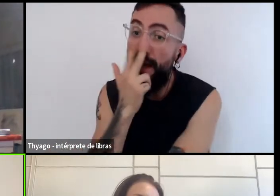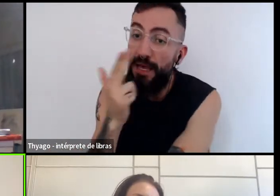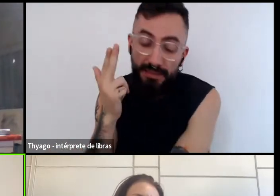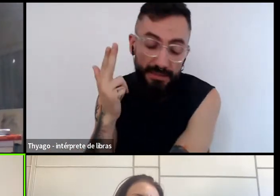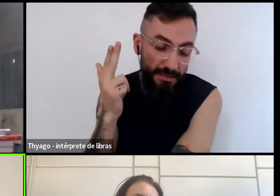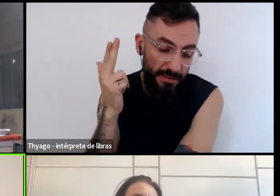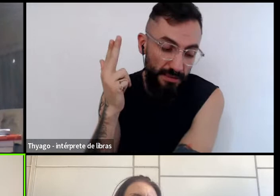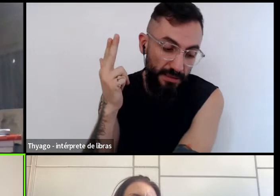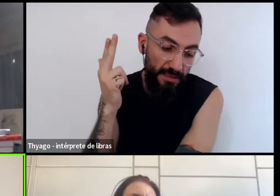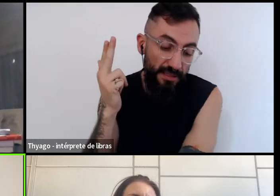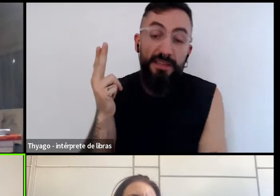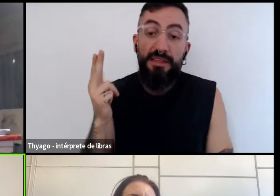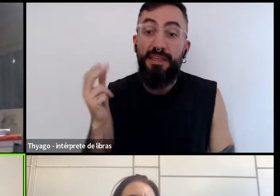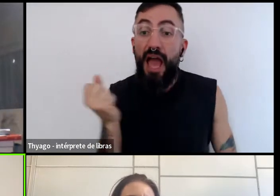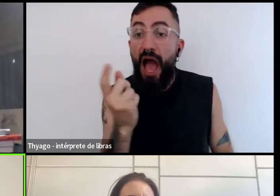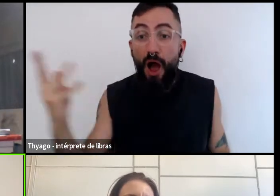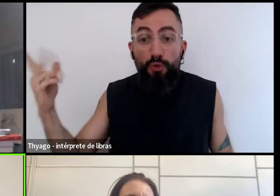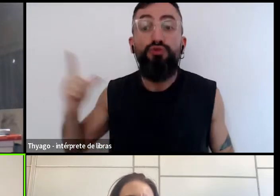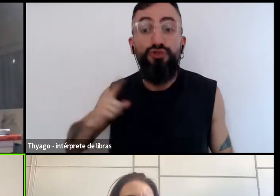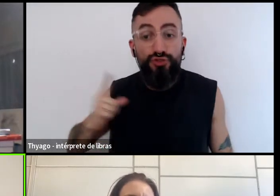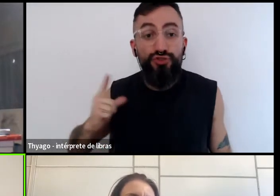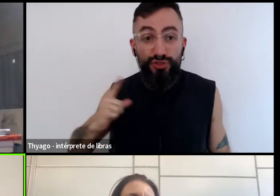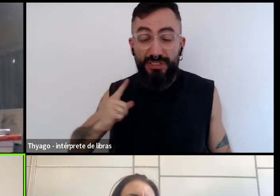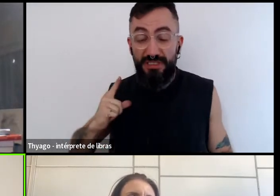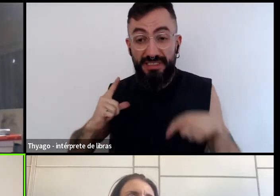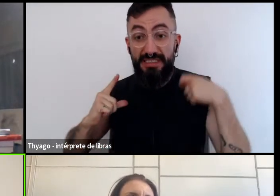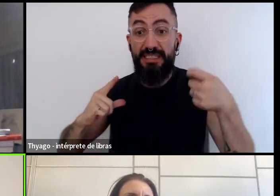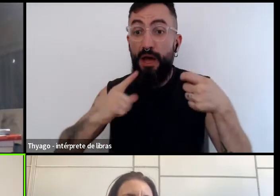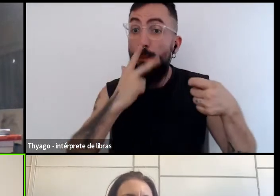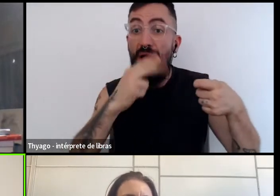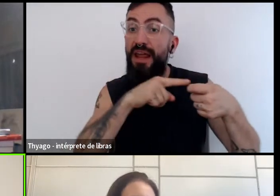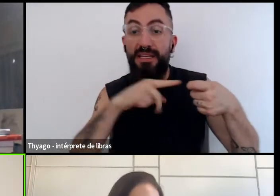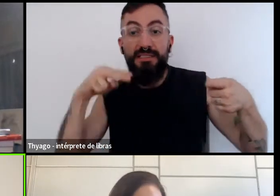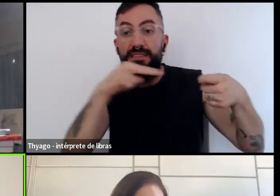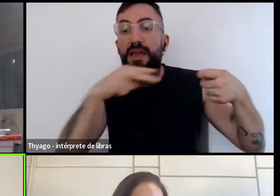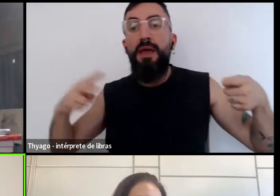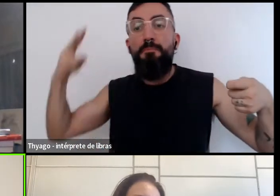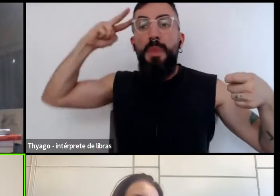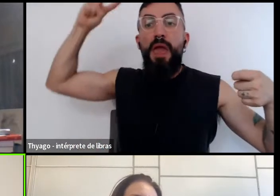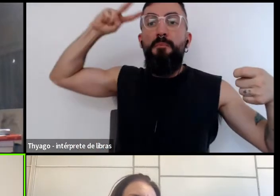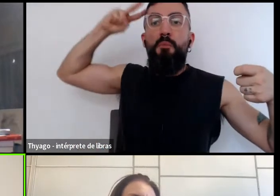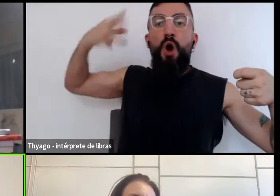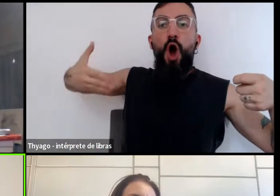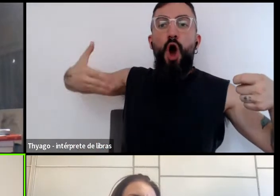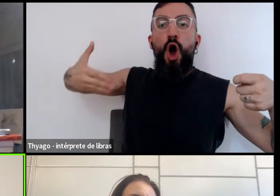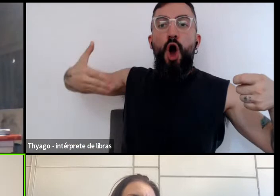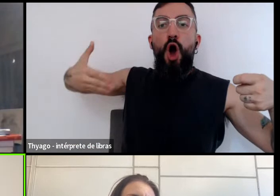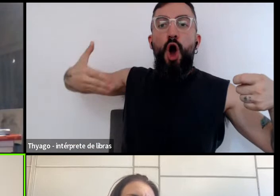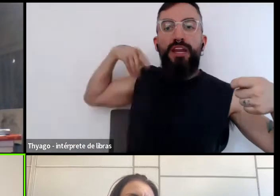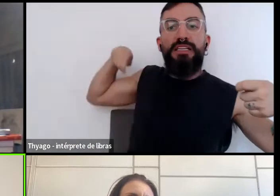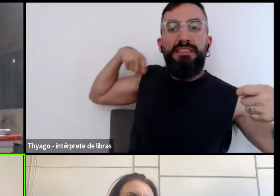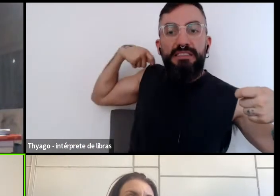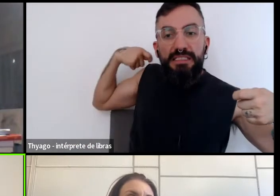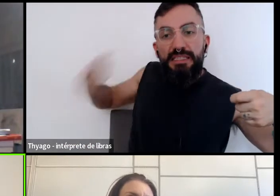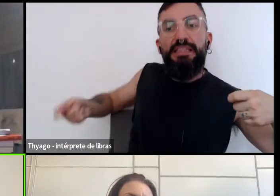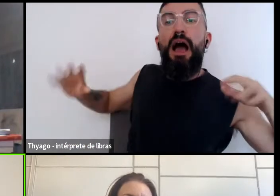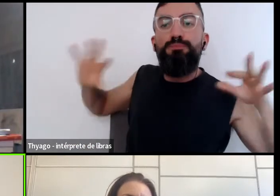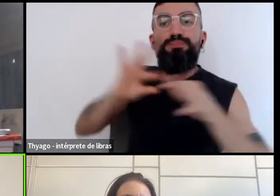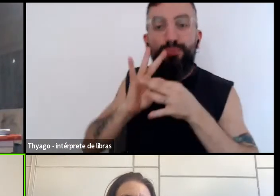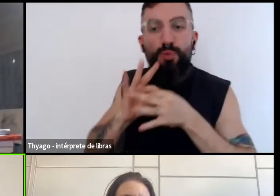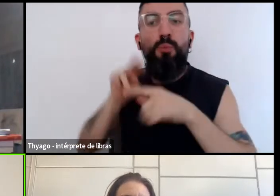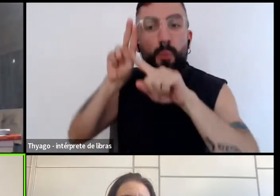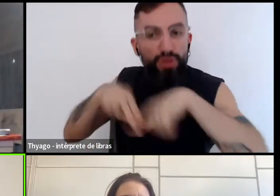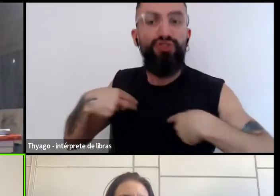good memory of why that place is named after that sign. You know,